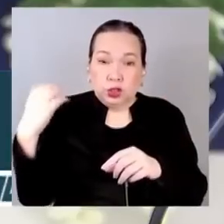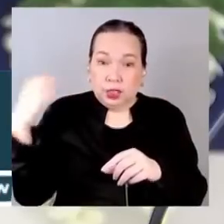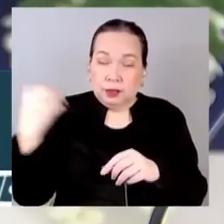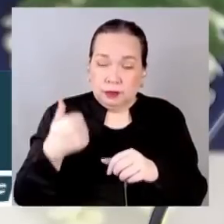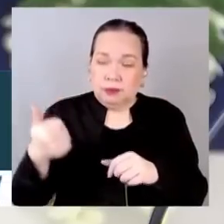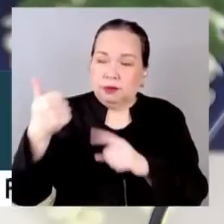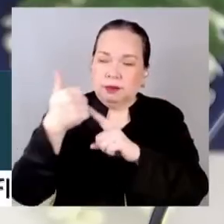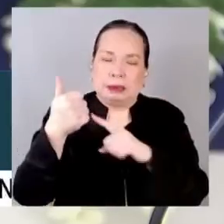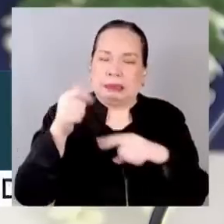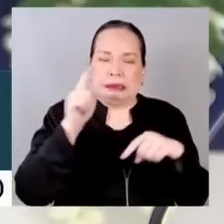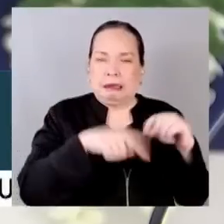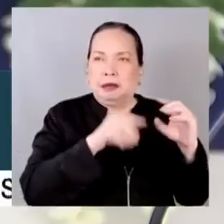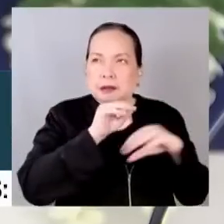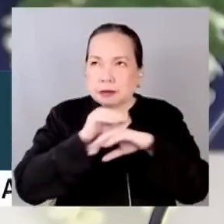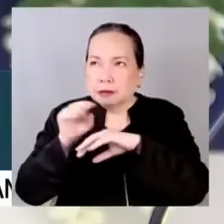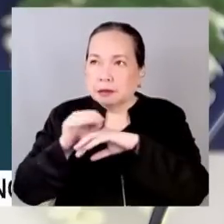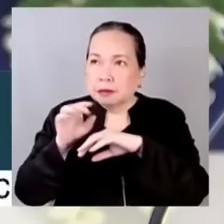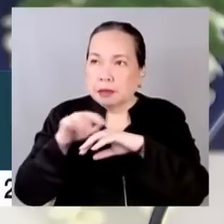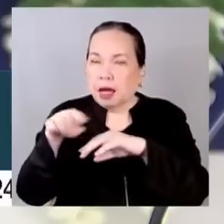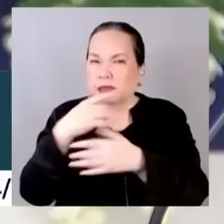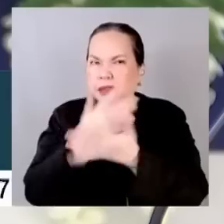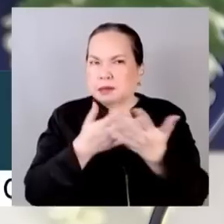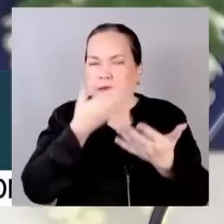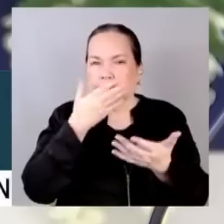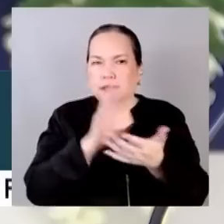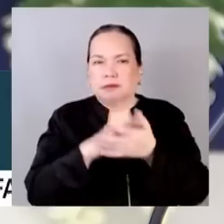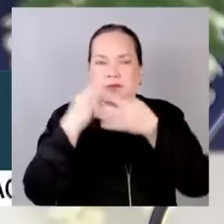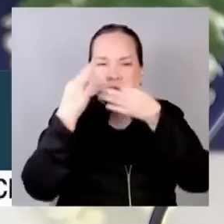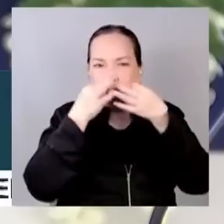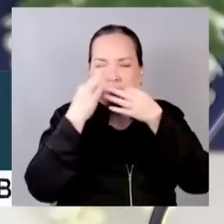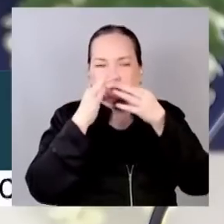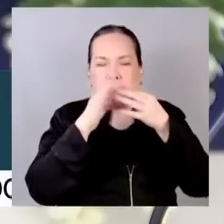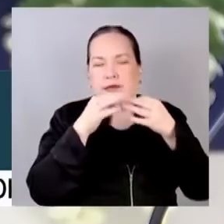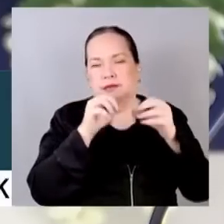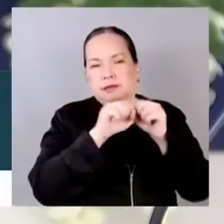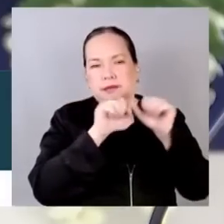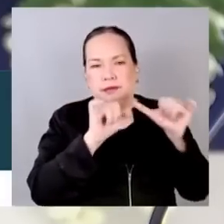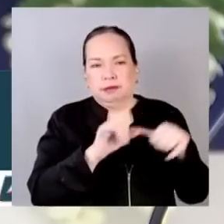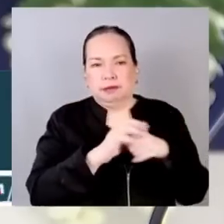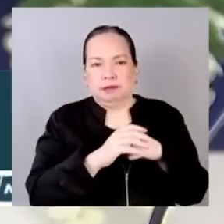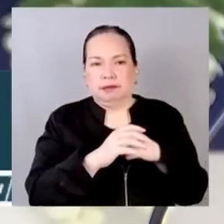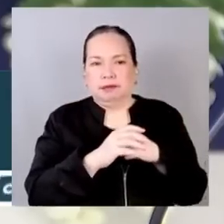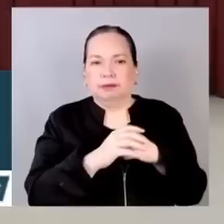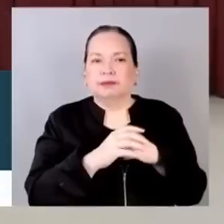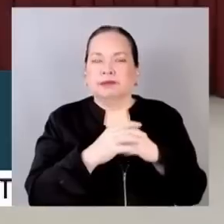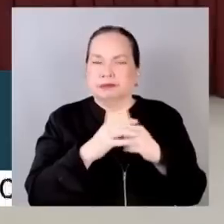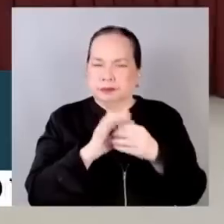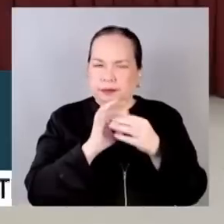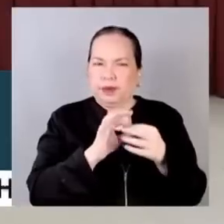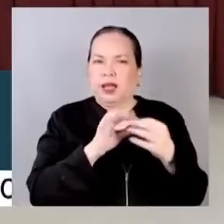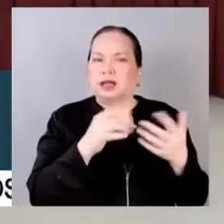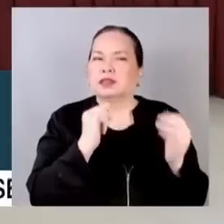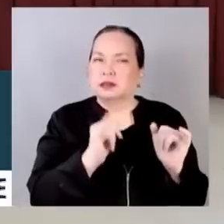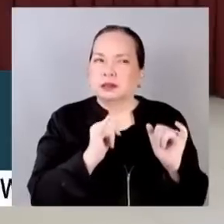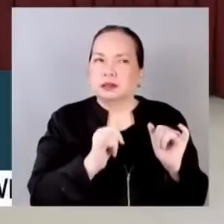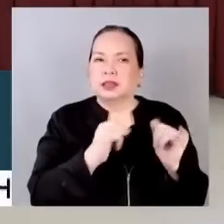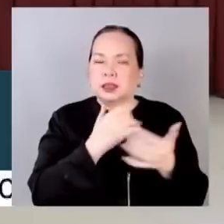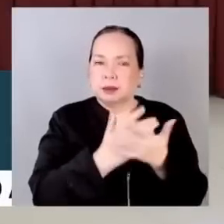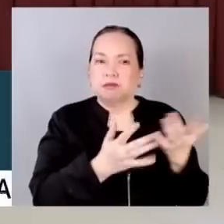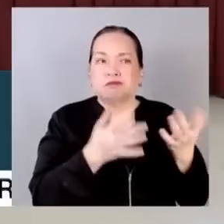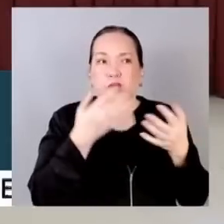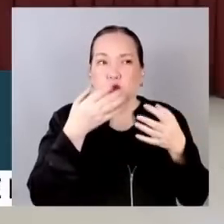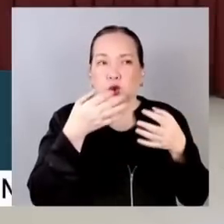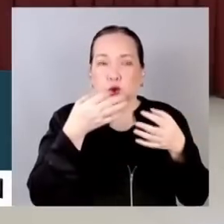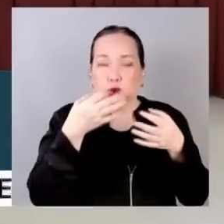being business as usual in the Philippine National Police, pertaining to the pilferage and alleged recycling of illegal drugs by